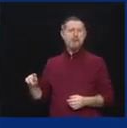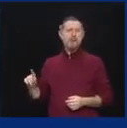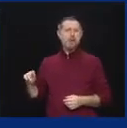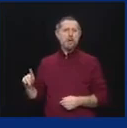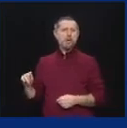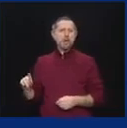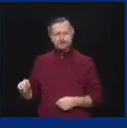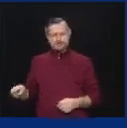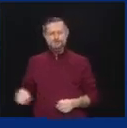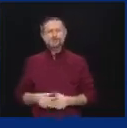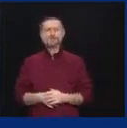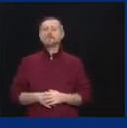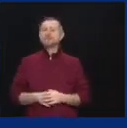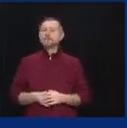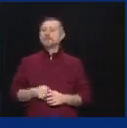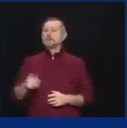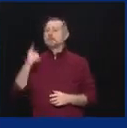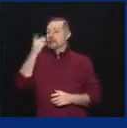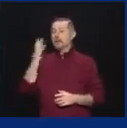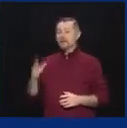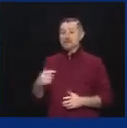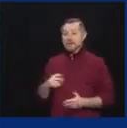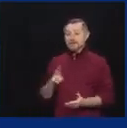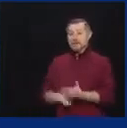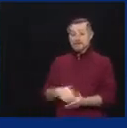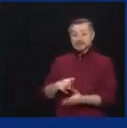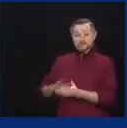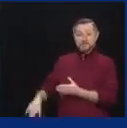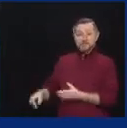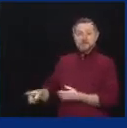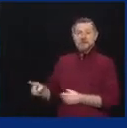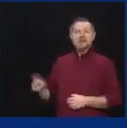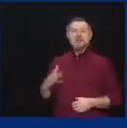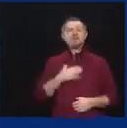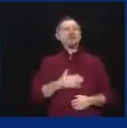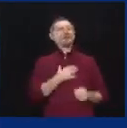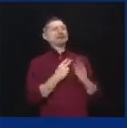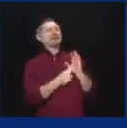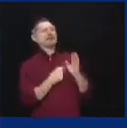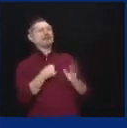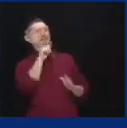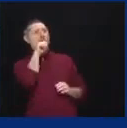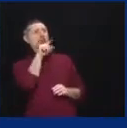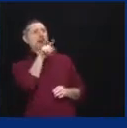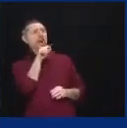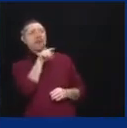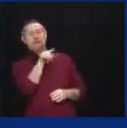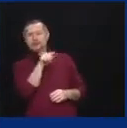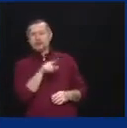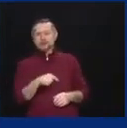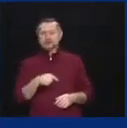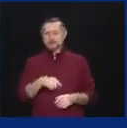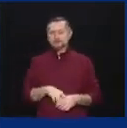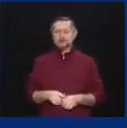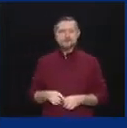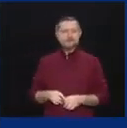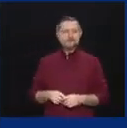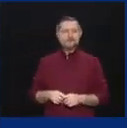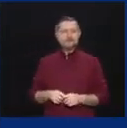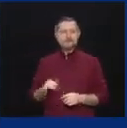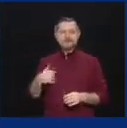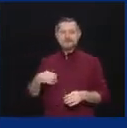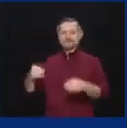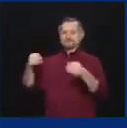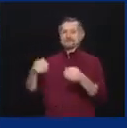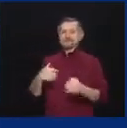he's just wondering if I'm going to sign something here or not. He's like, please, please sign this, Governor, spare me. So I think we can take care of this. I'll